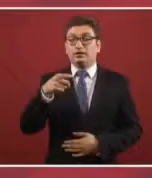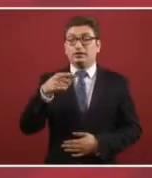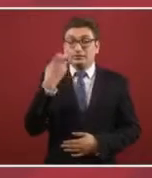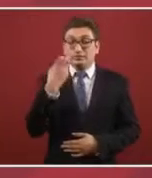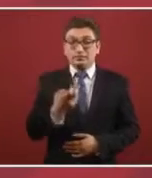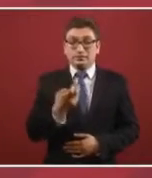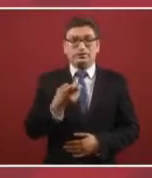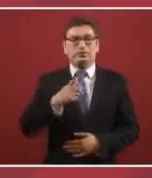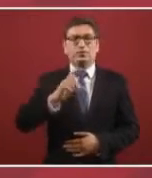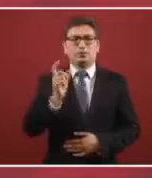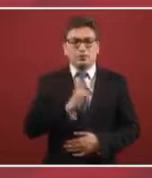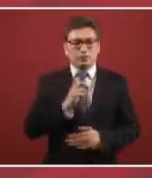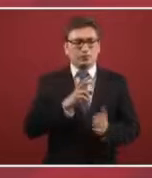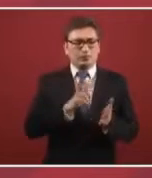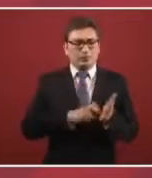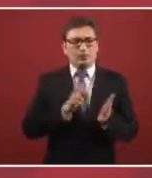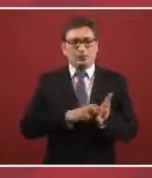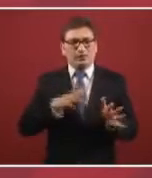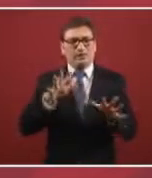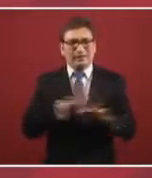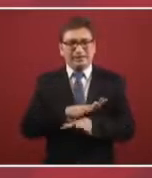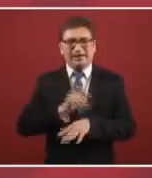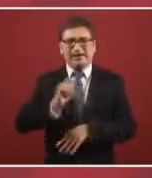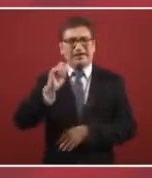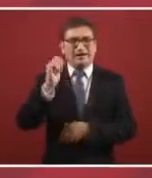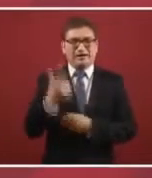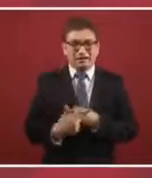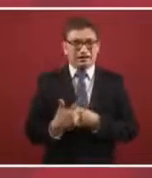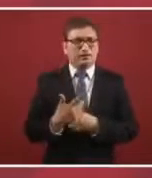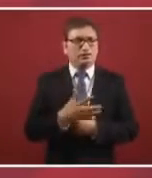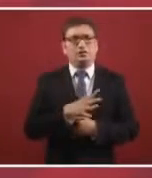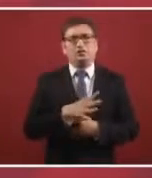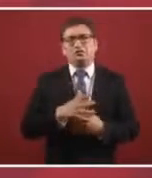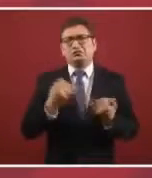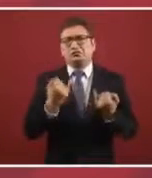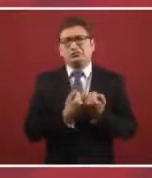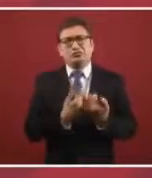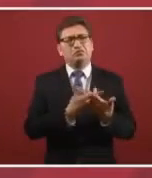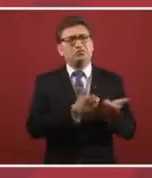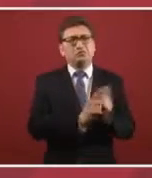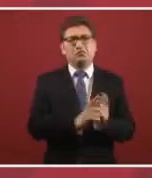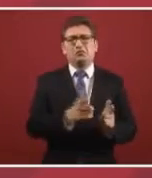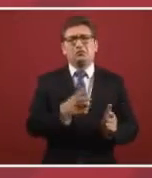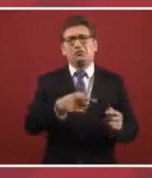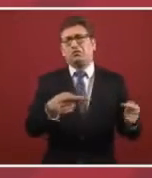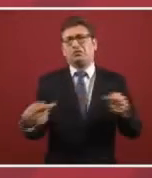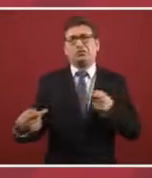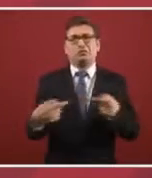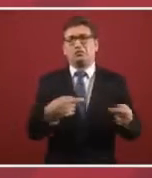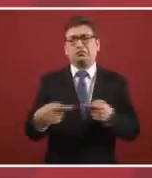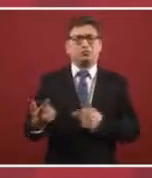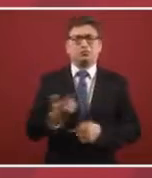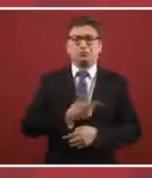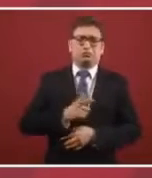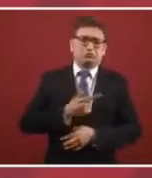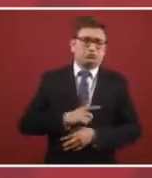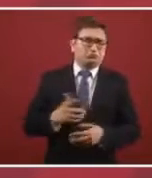hay So una every reforma, time there's a reform, pues hay oposición. there's Esto opposition es